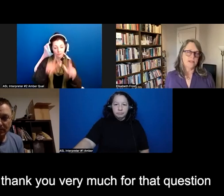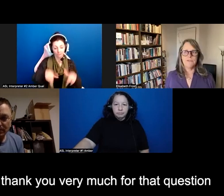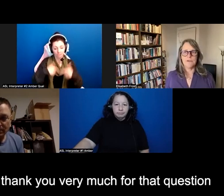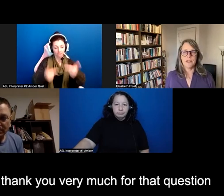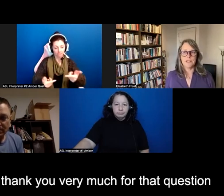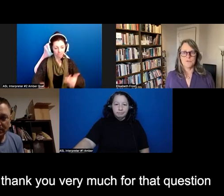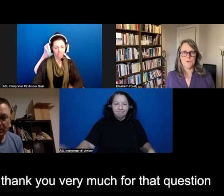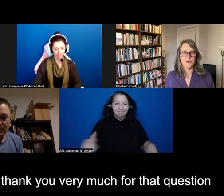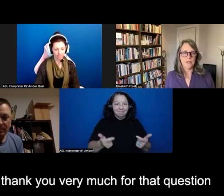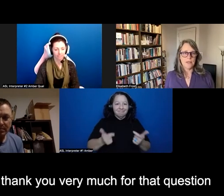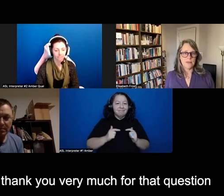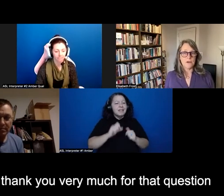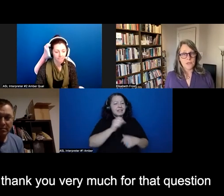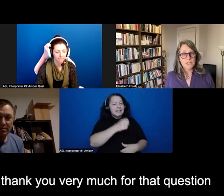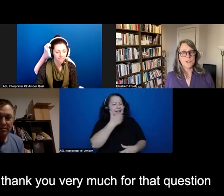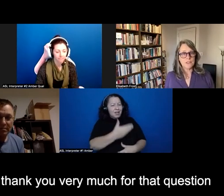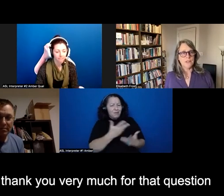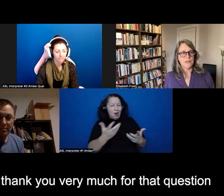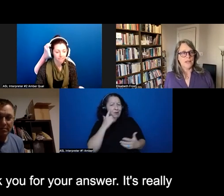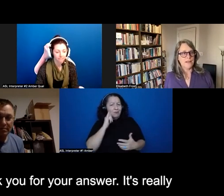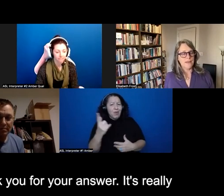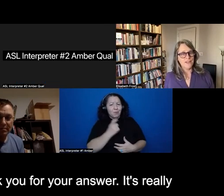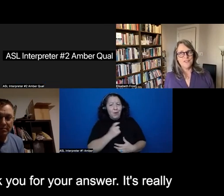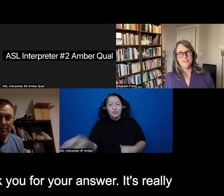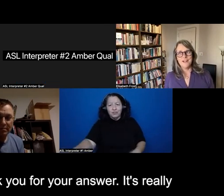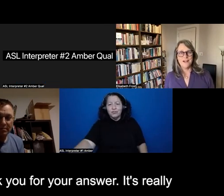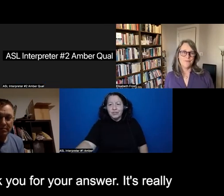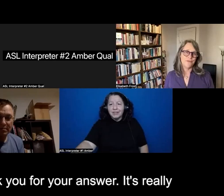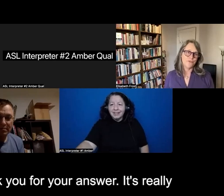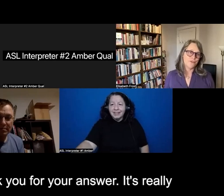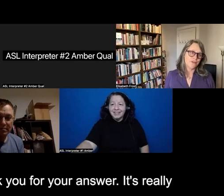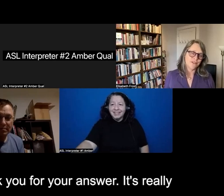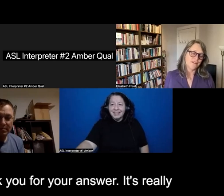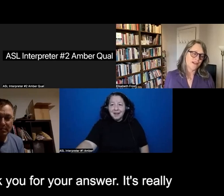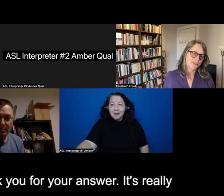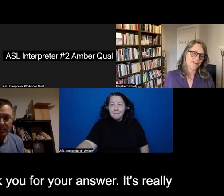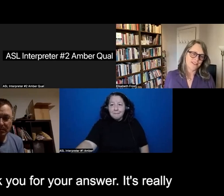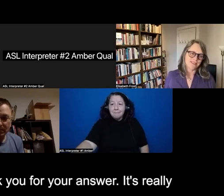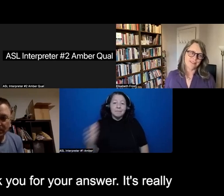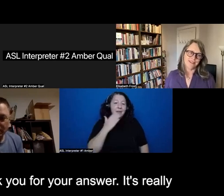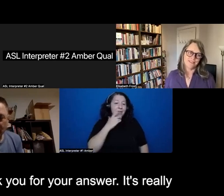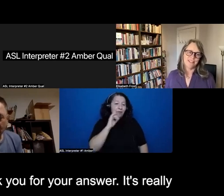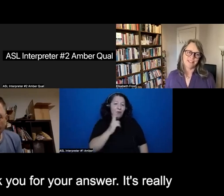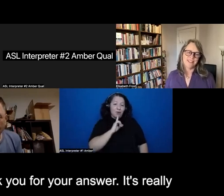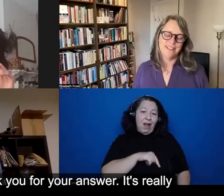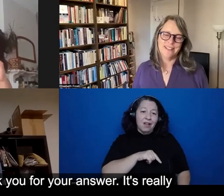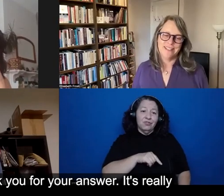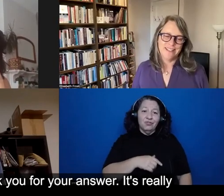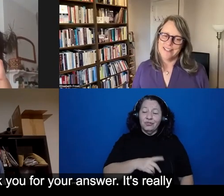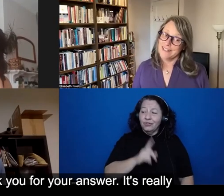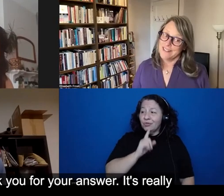Yes, thank you very much for that question. And thank you for your answer. It's a